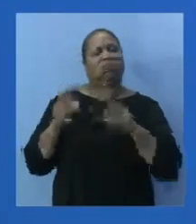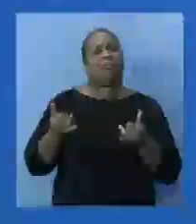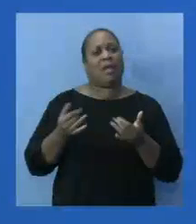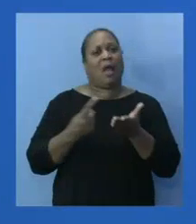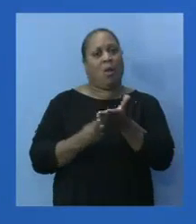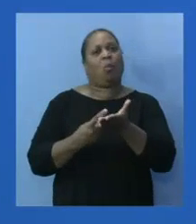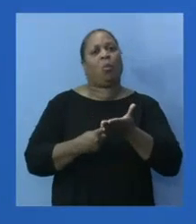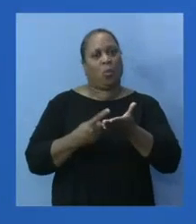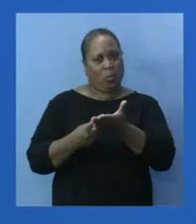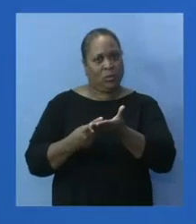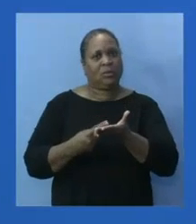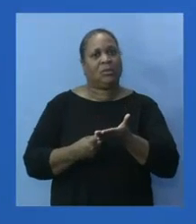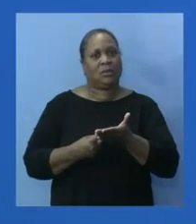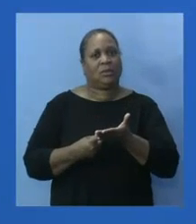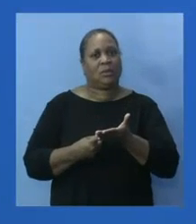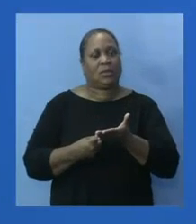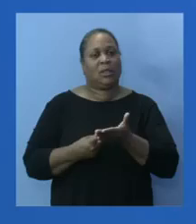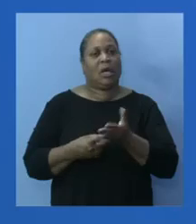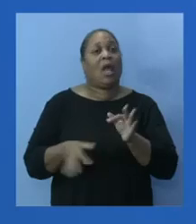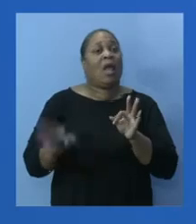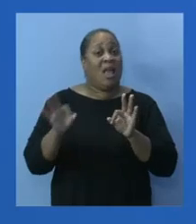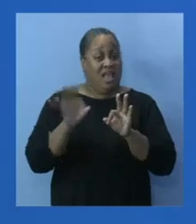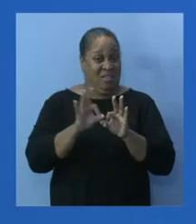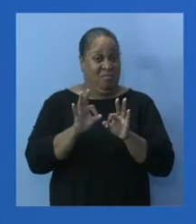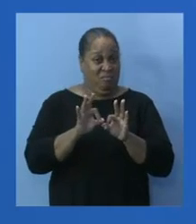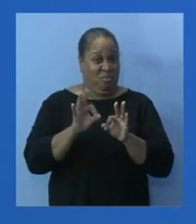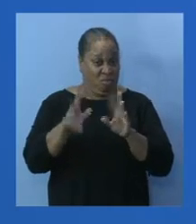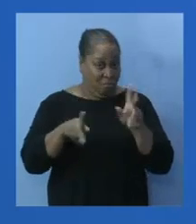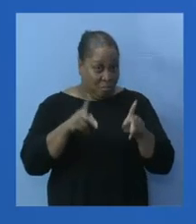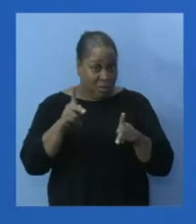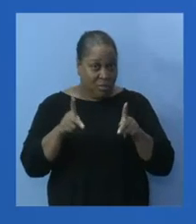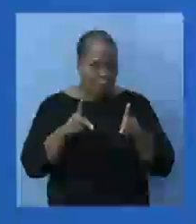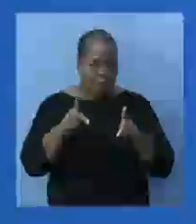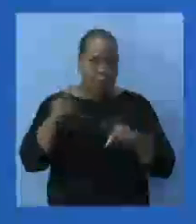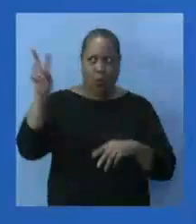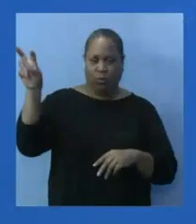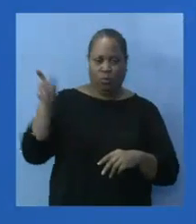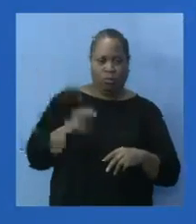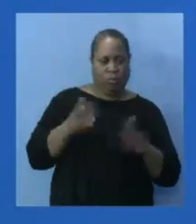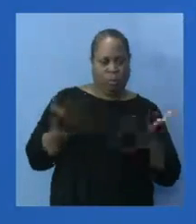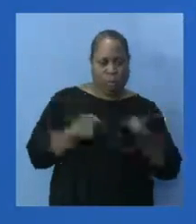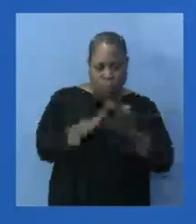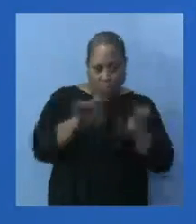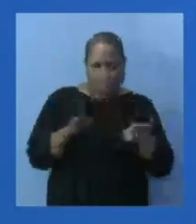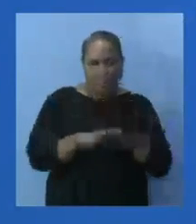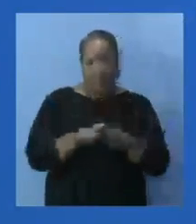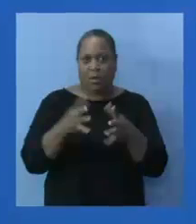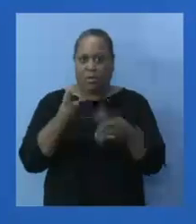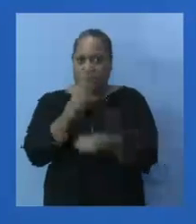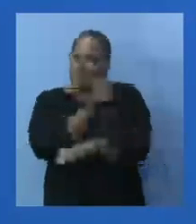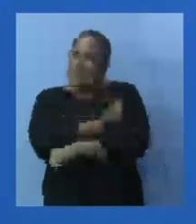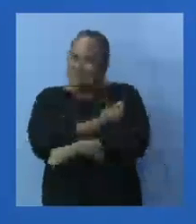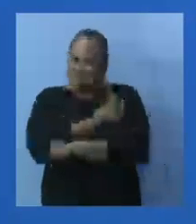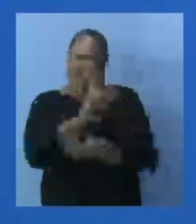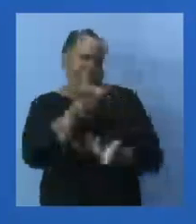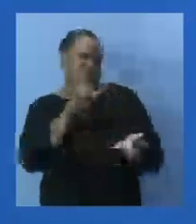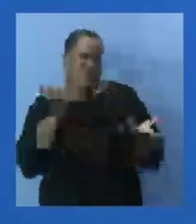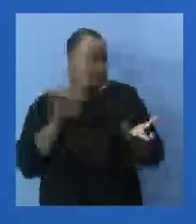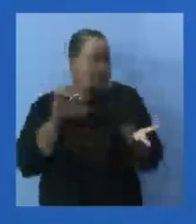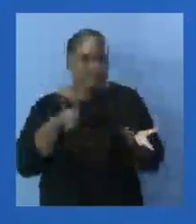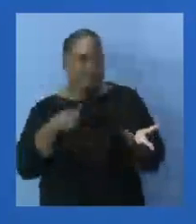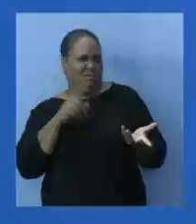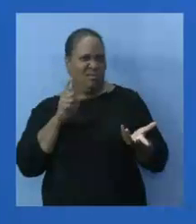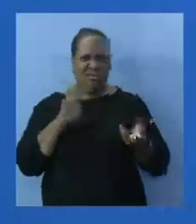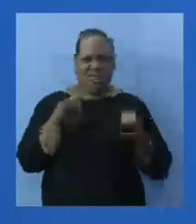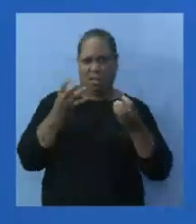that's an important feature, particularly for persons that want to visit Bermuda. If they've already received the vaccination, then they want to know, well, do we have to have as many